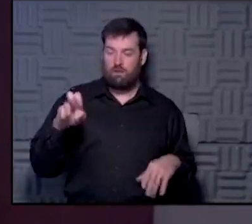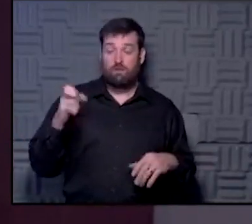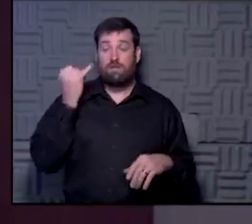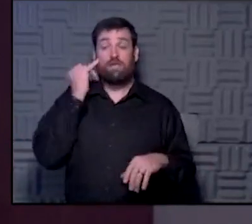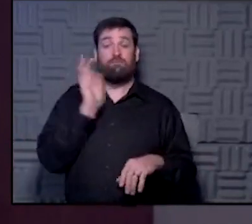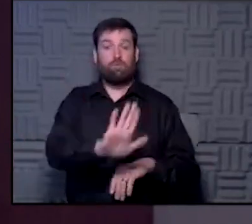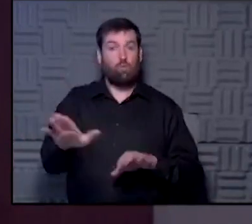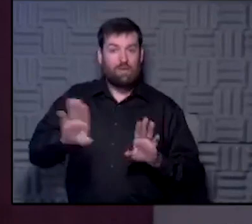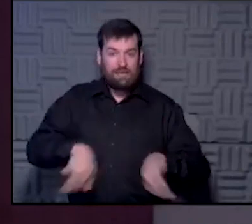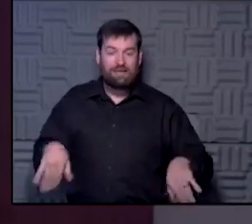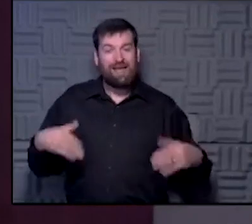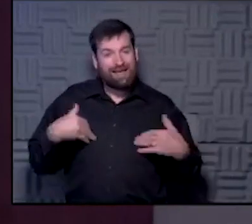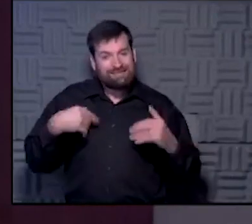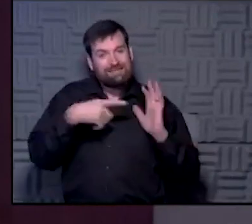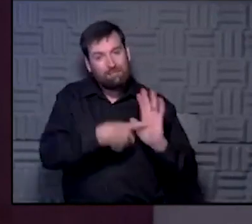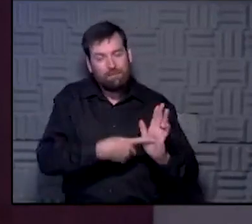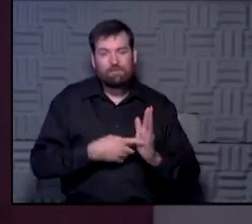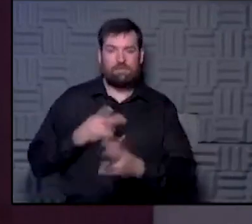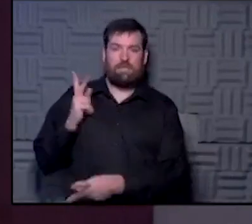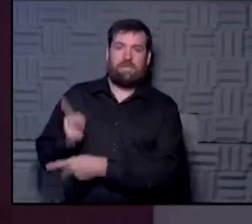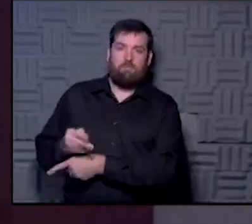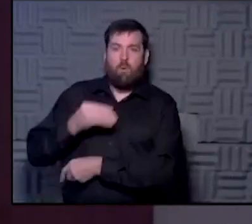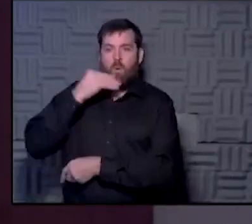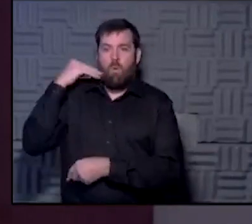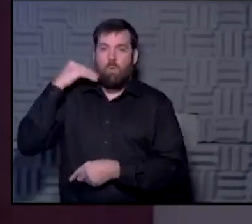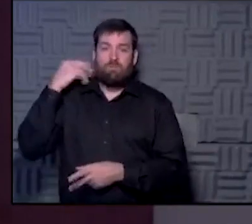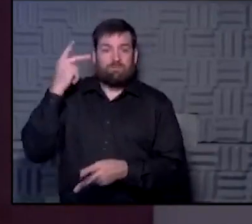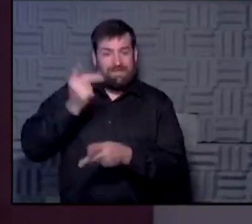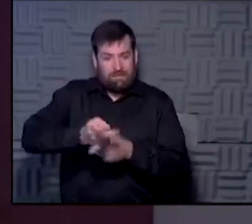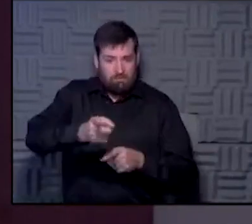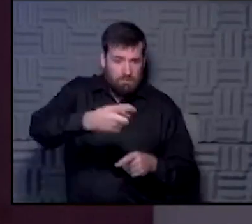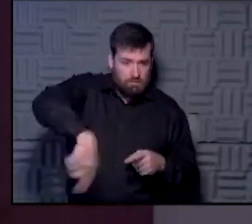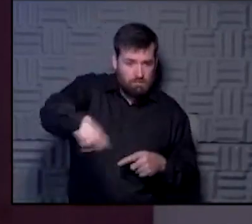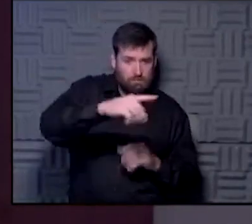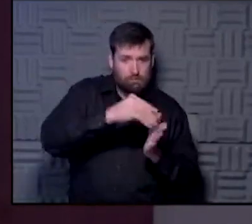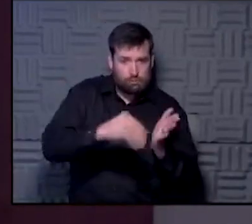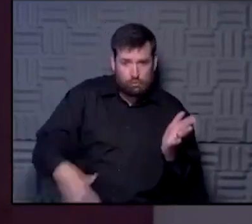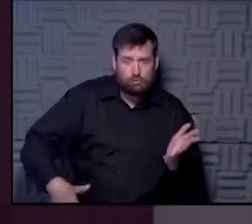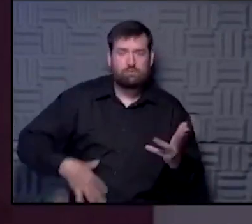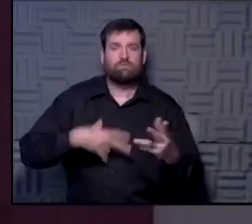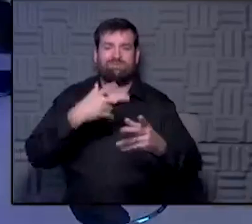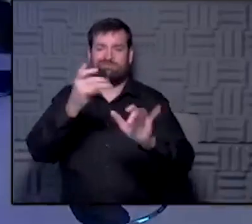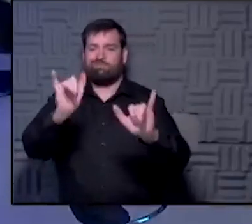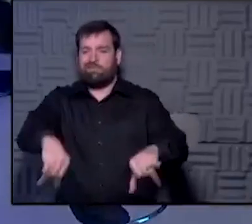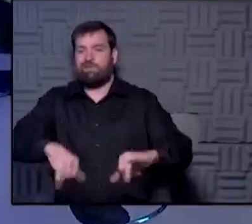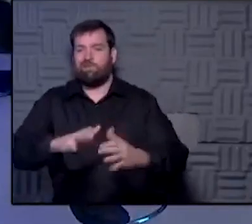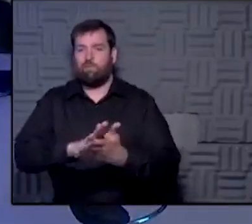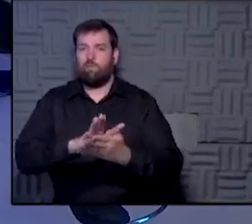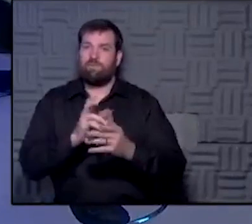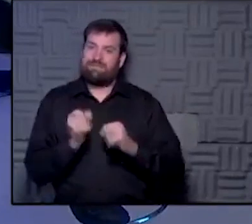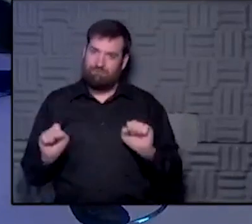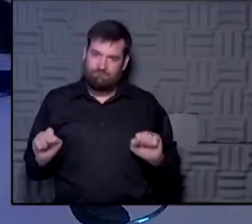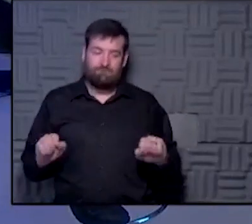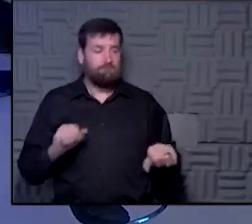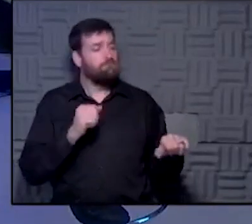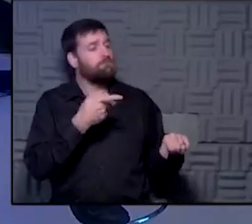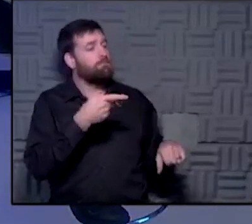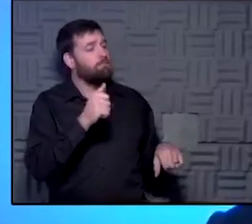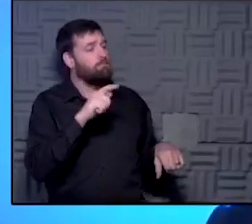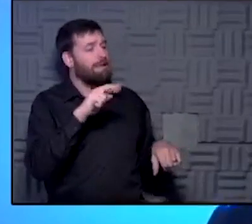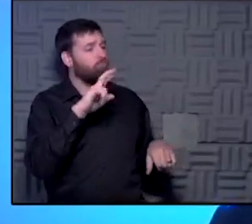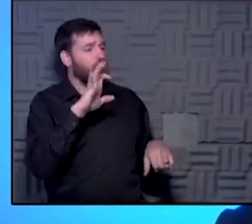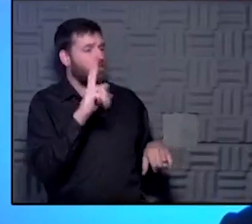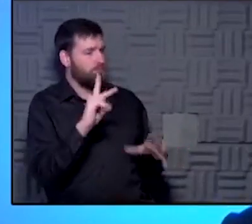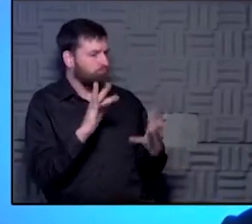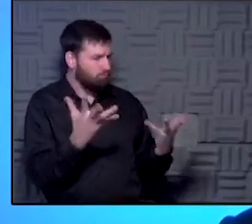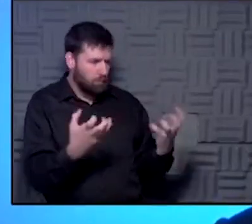kiddo has any symptom, please keep them home so that we can keep the rest of the kiddos in the classroom and safe. Patrick, what would you add to that? What